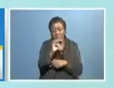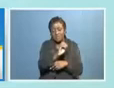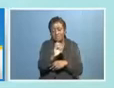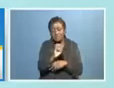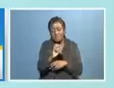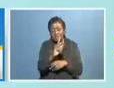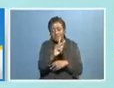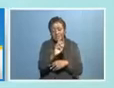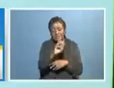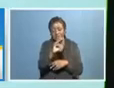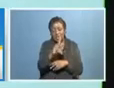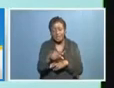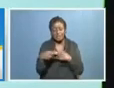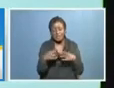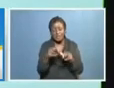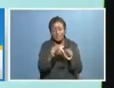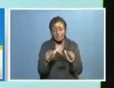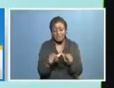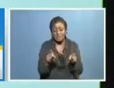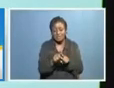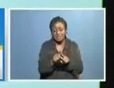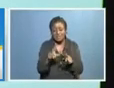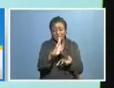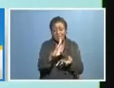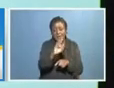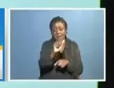area we always refer to that, and even